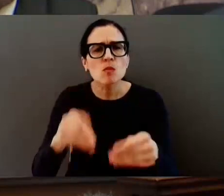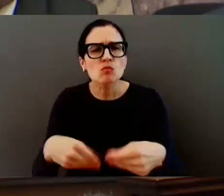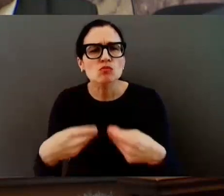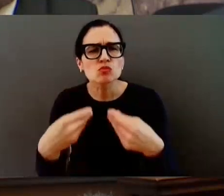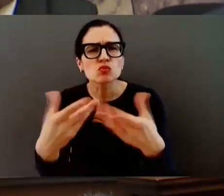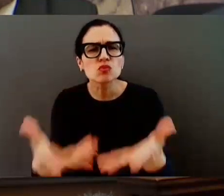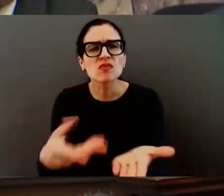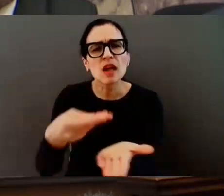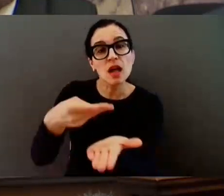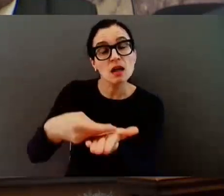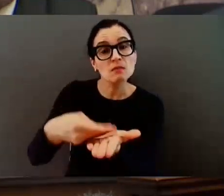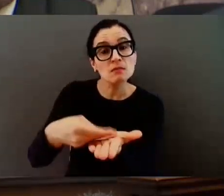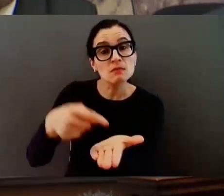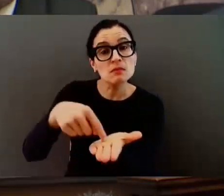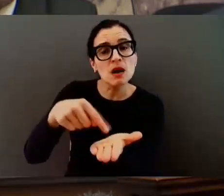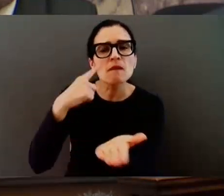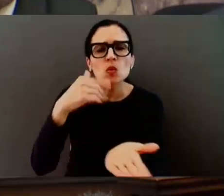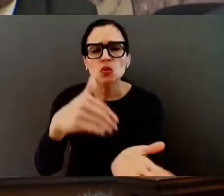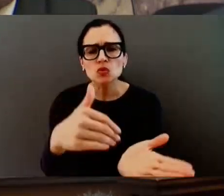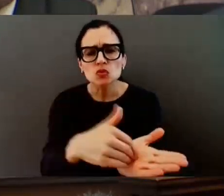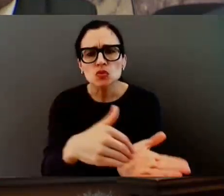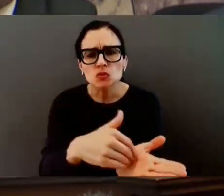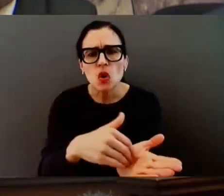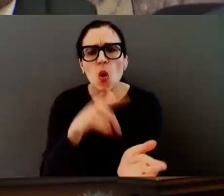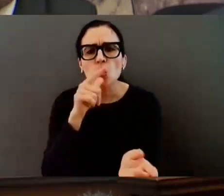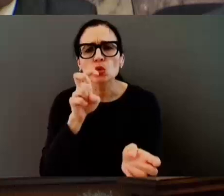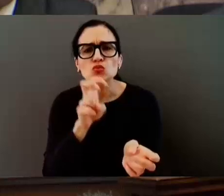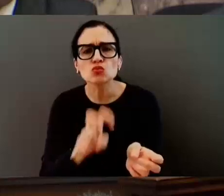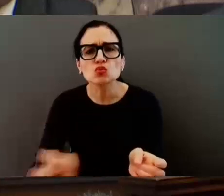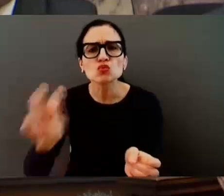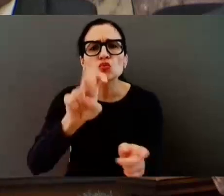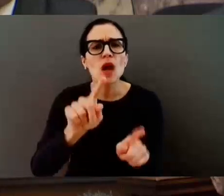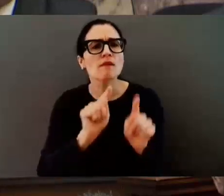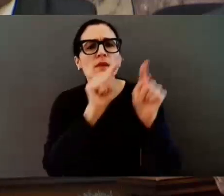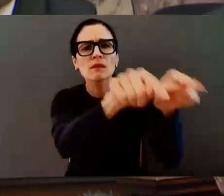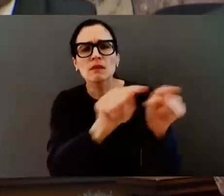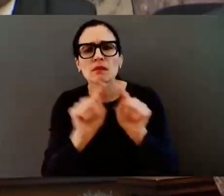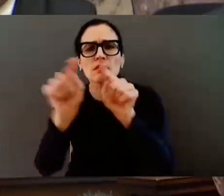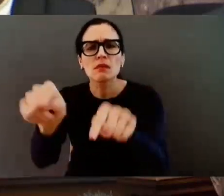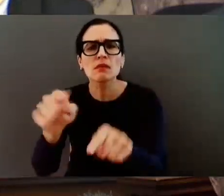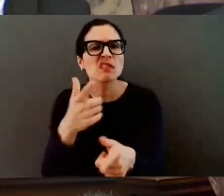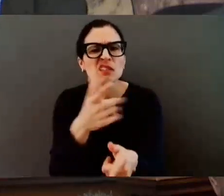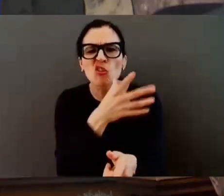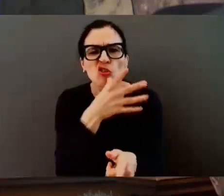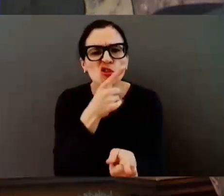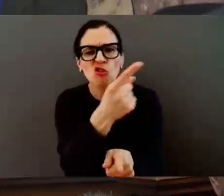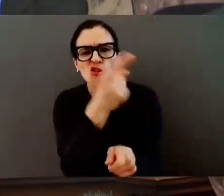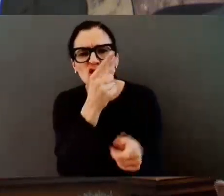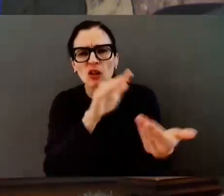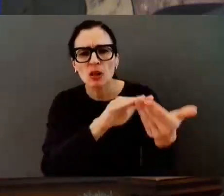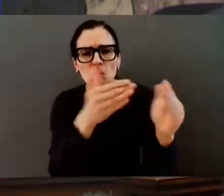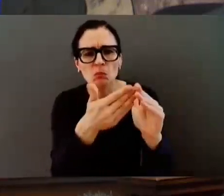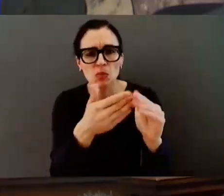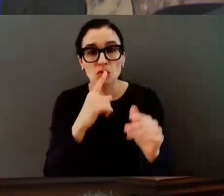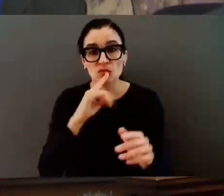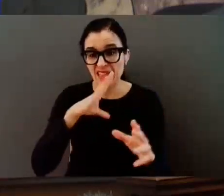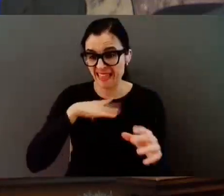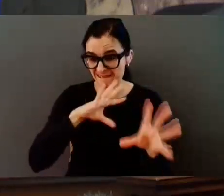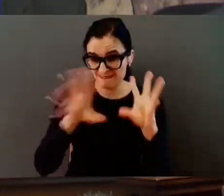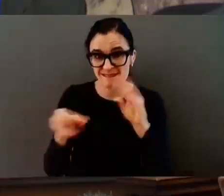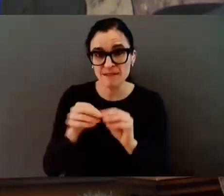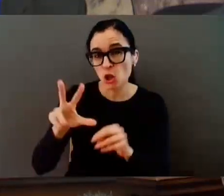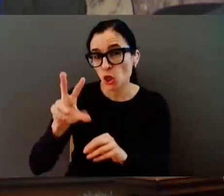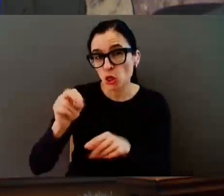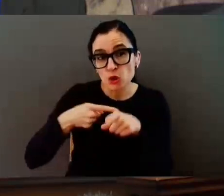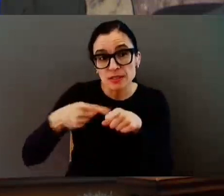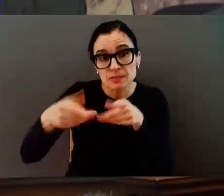the Bulkley Valley District Hospital regularly. This side of the House has recently learned that not one of these 30 specialists are up to date on